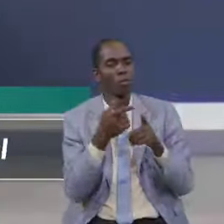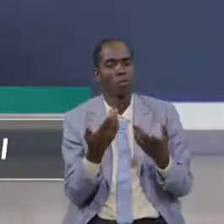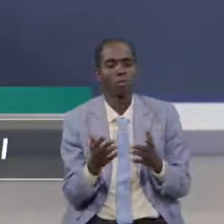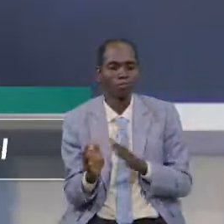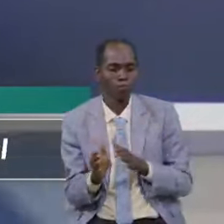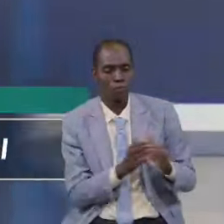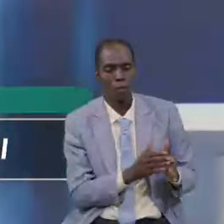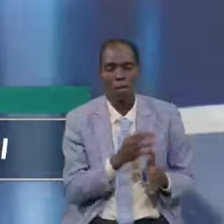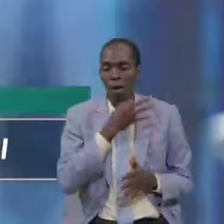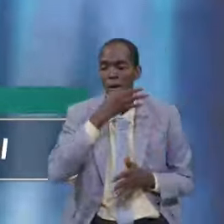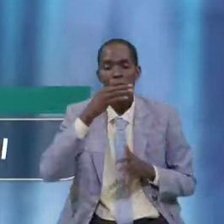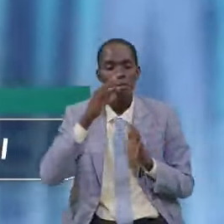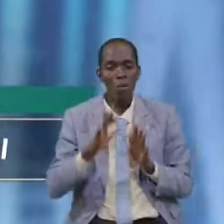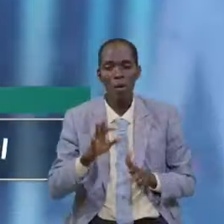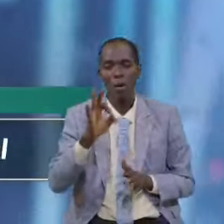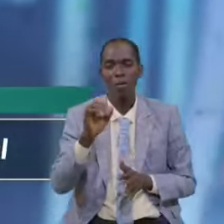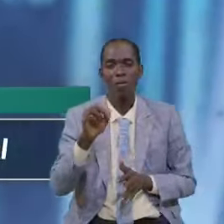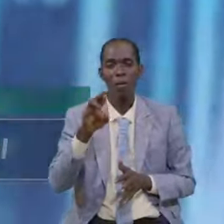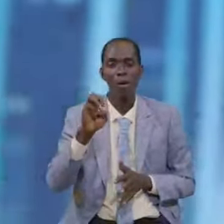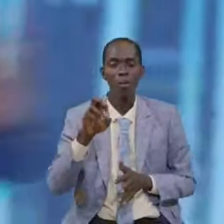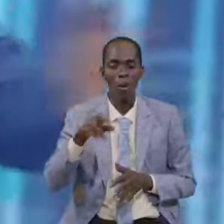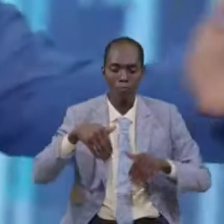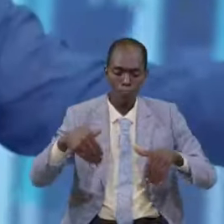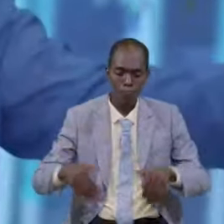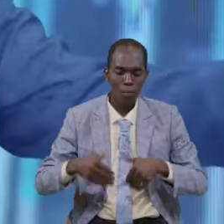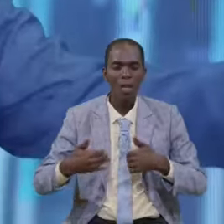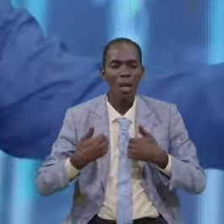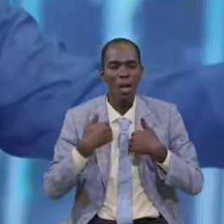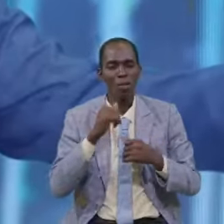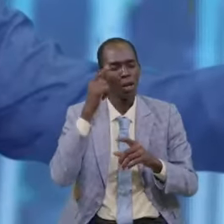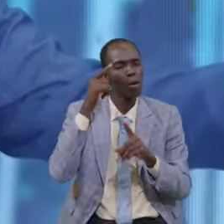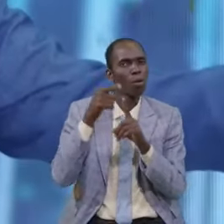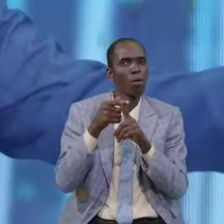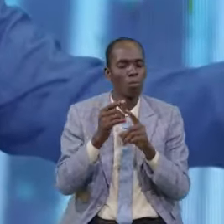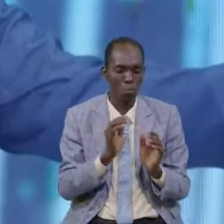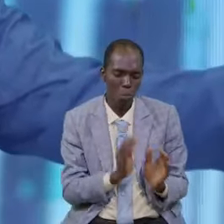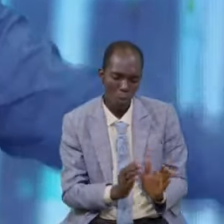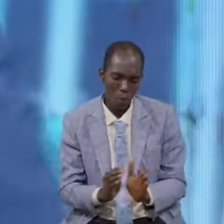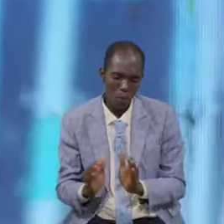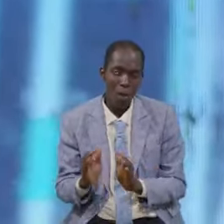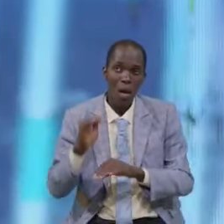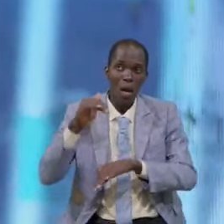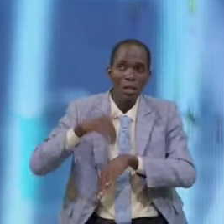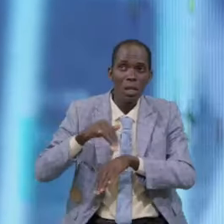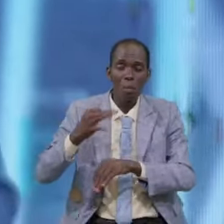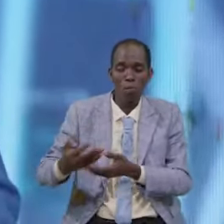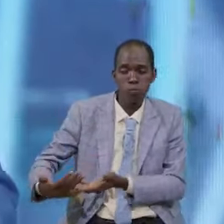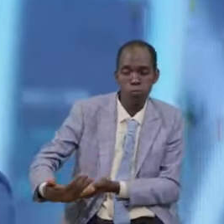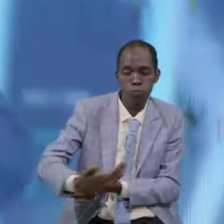time of reaping, "I want to have this kind of crop, so that I can take that to the market